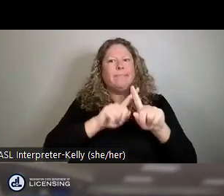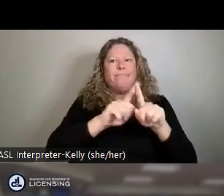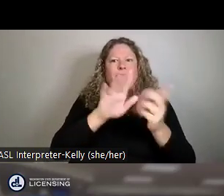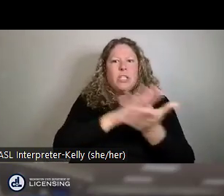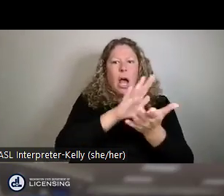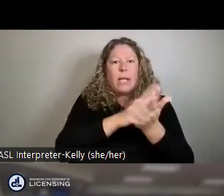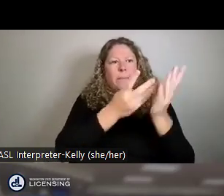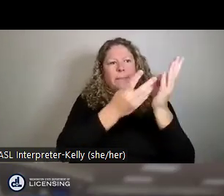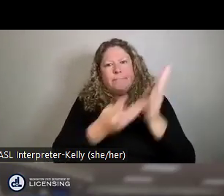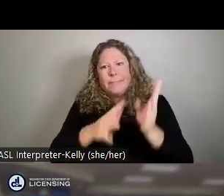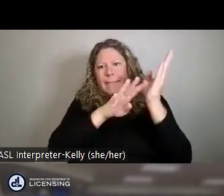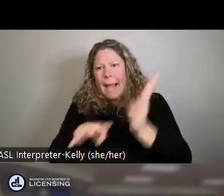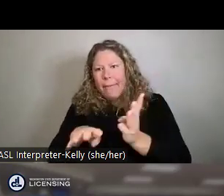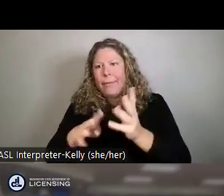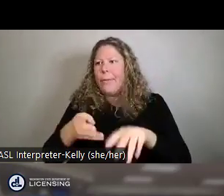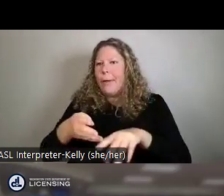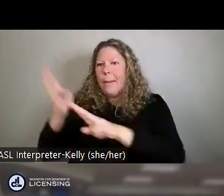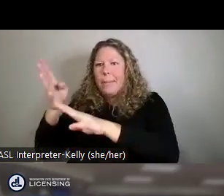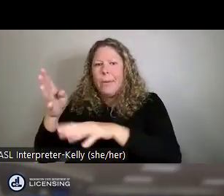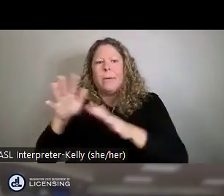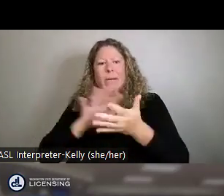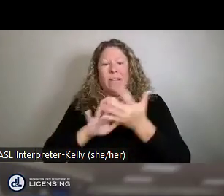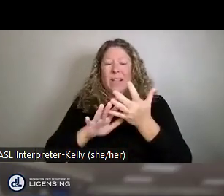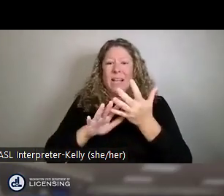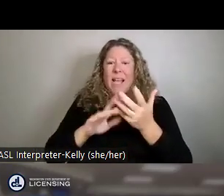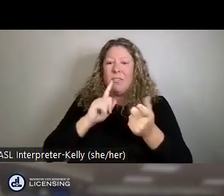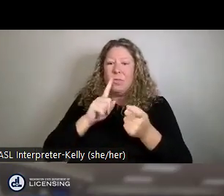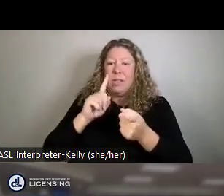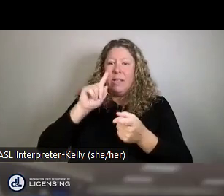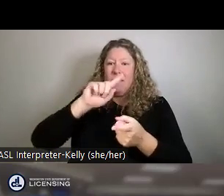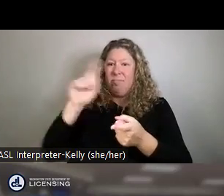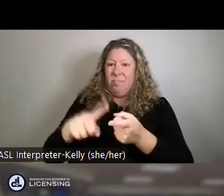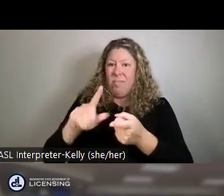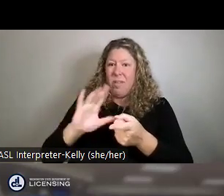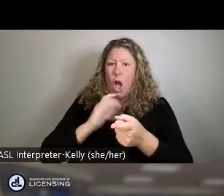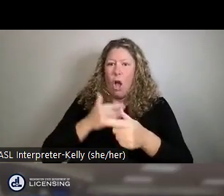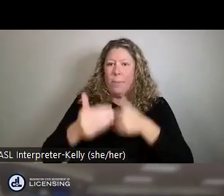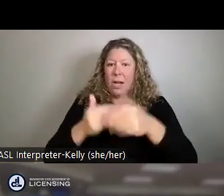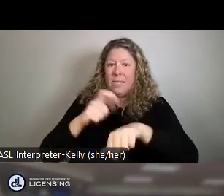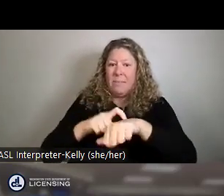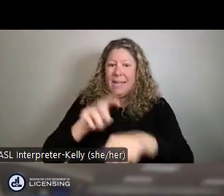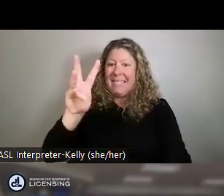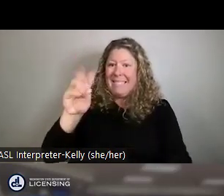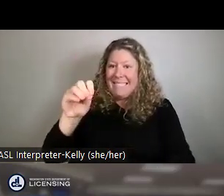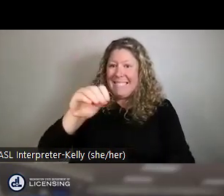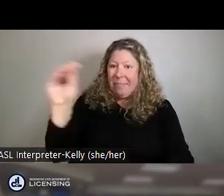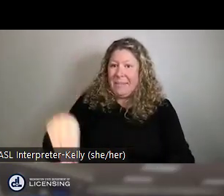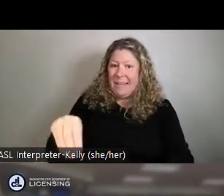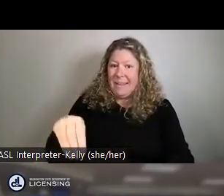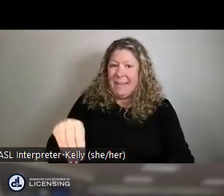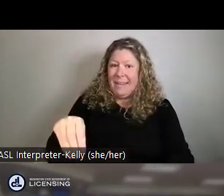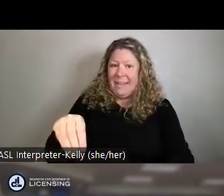This one change has cut processing time by more than 60%, meaning our team can handle